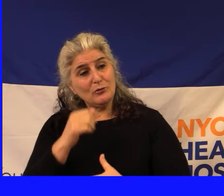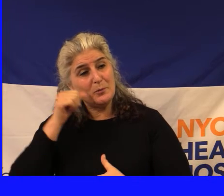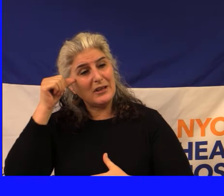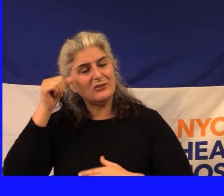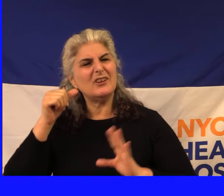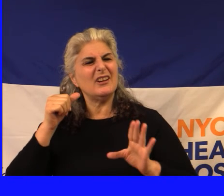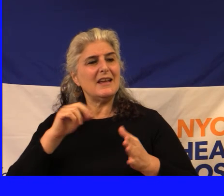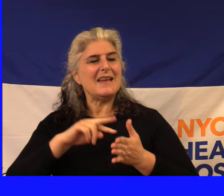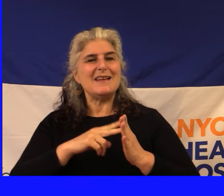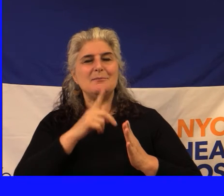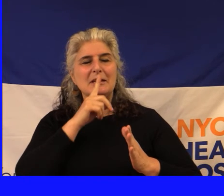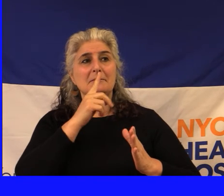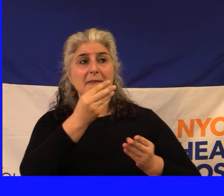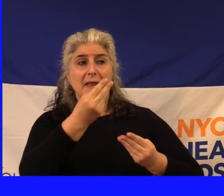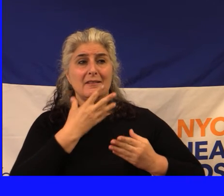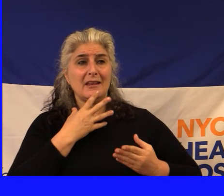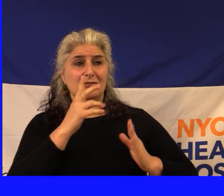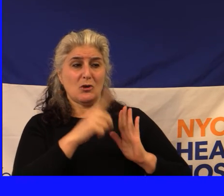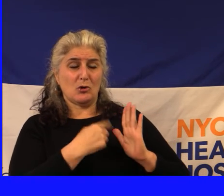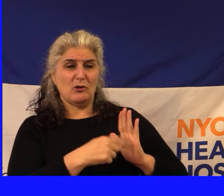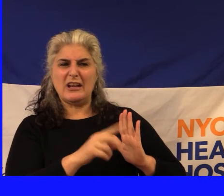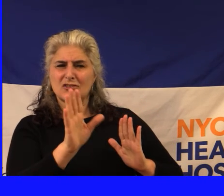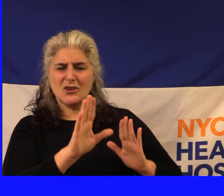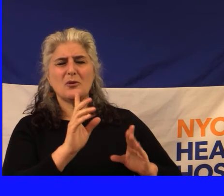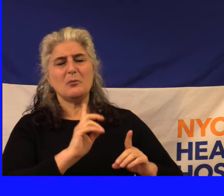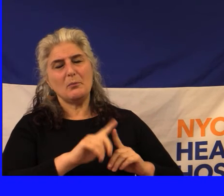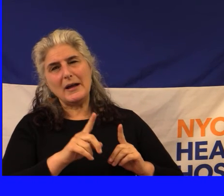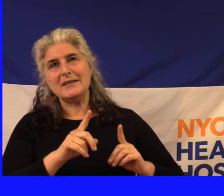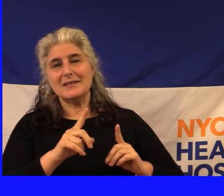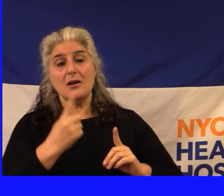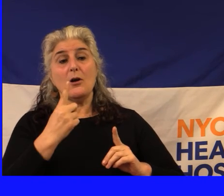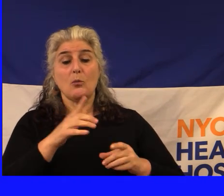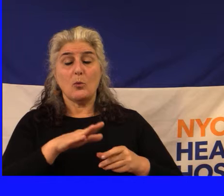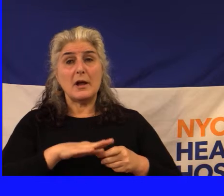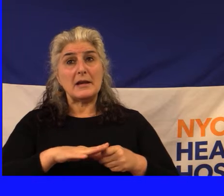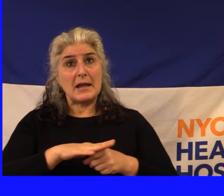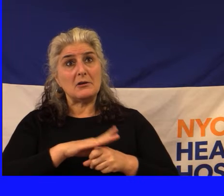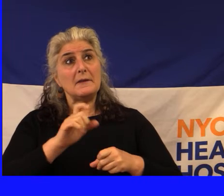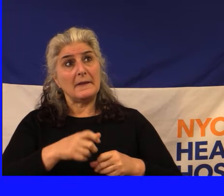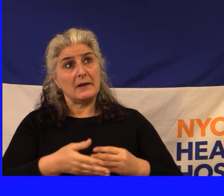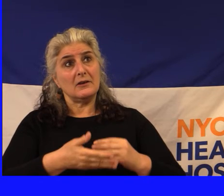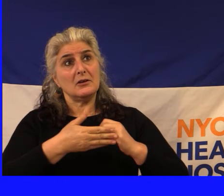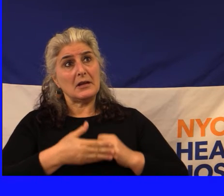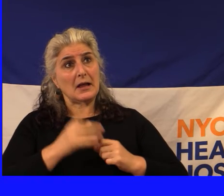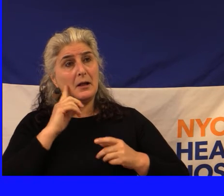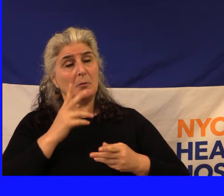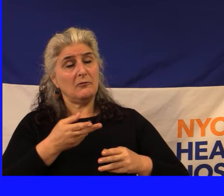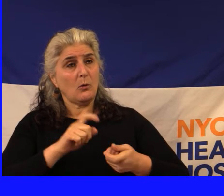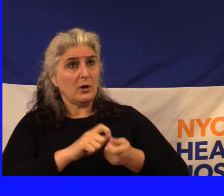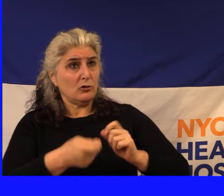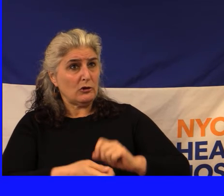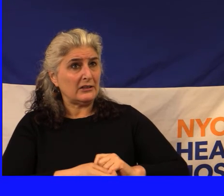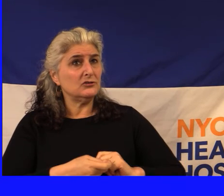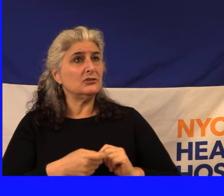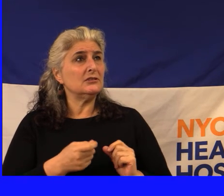get corrections on that. One area where we theoretically could get corrections on is